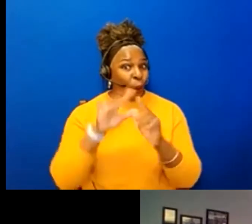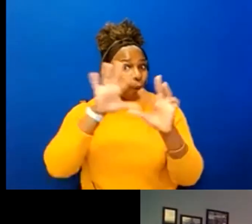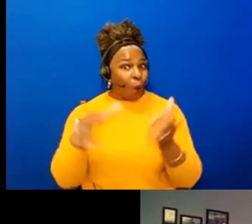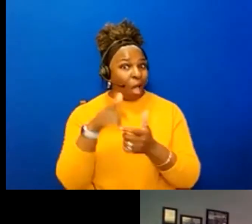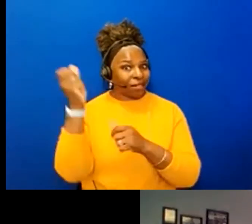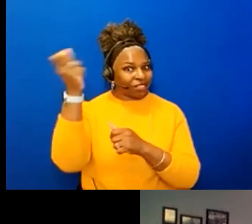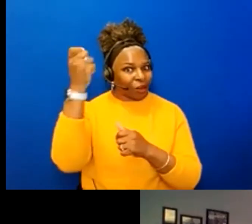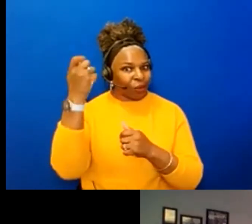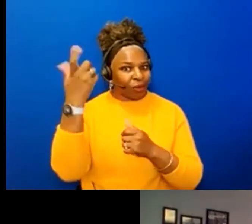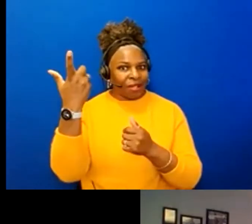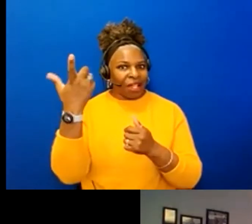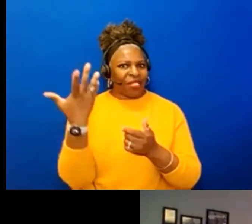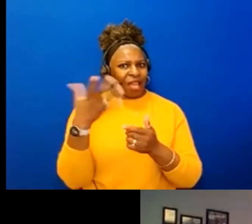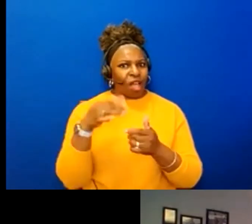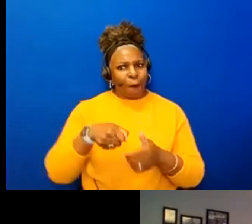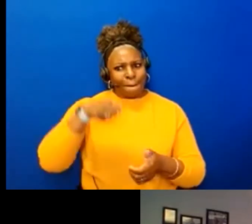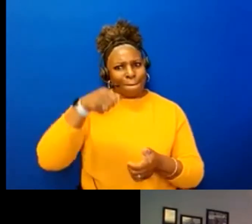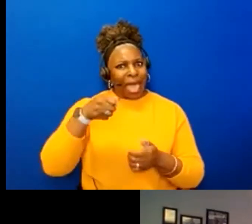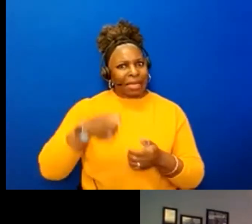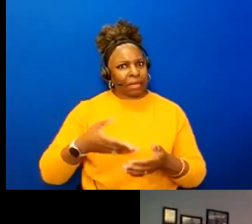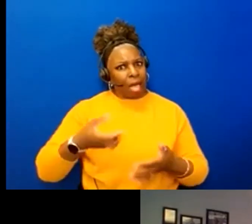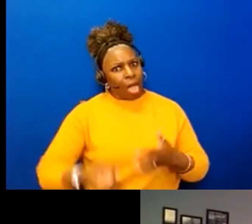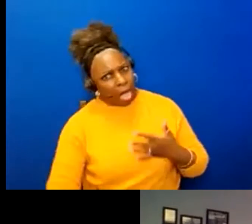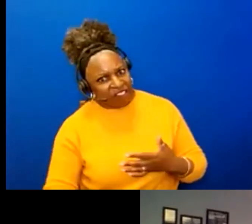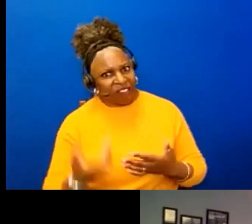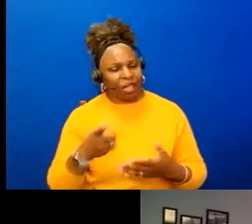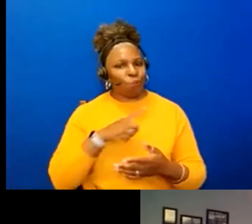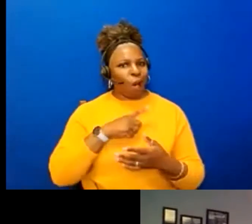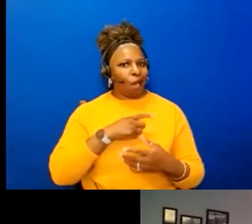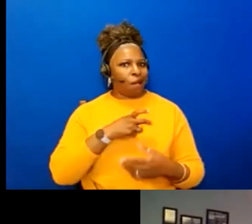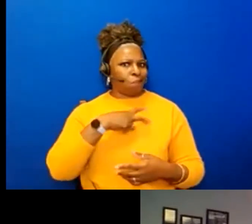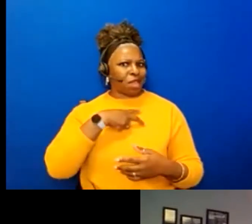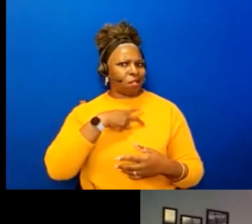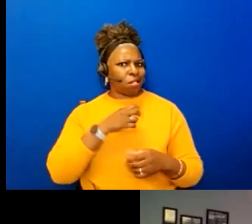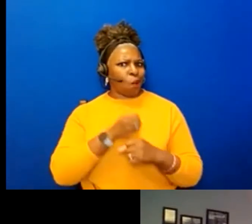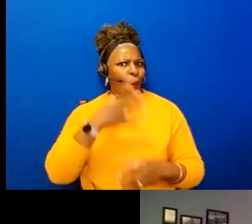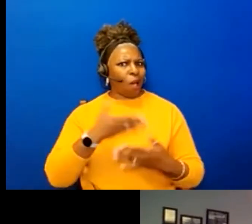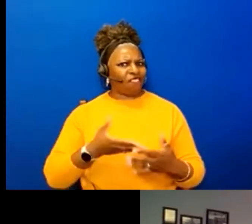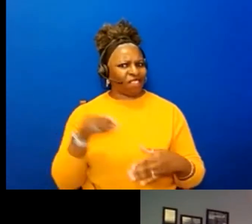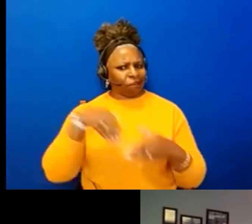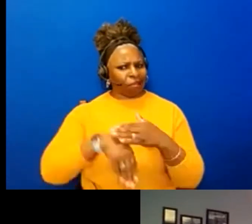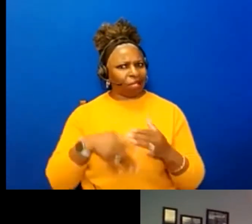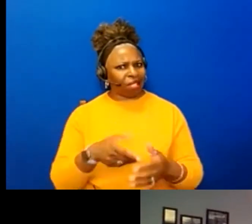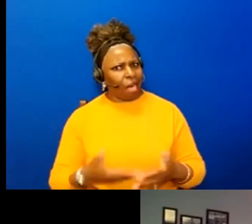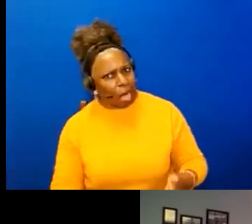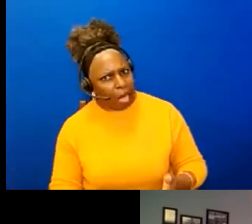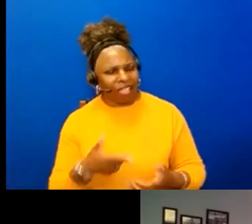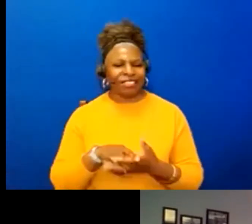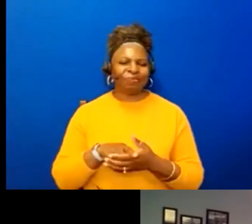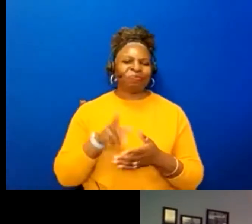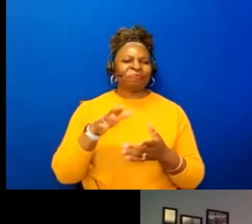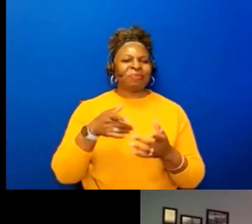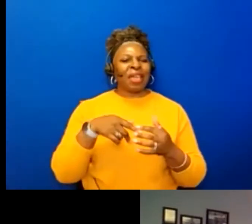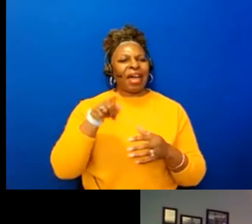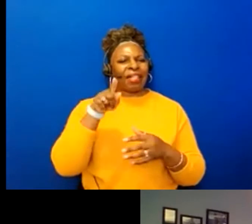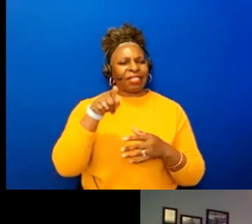think her luggage had overweight because she had so many medals. And I think you are one of them, if not the